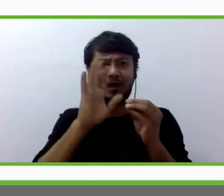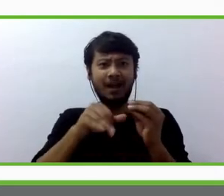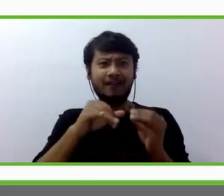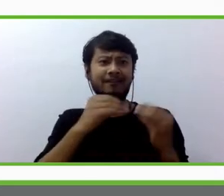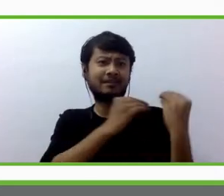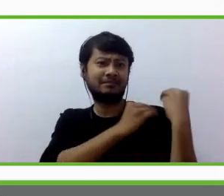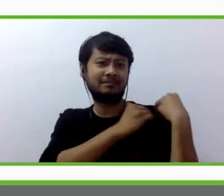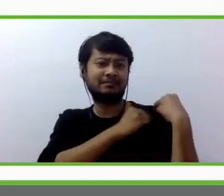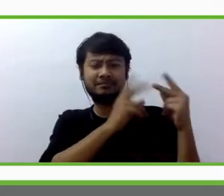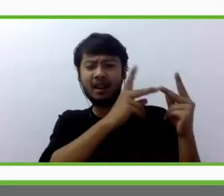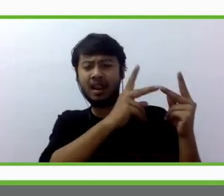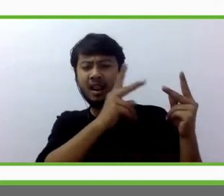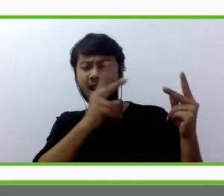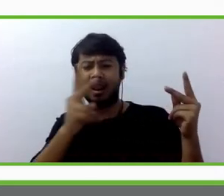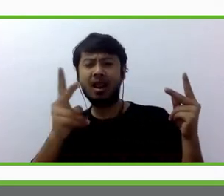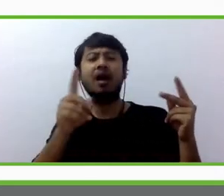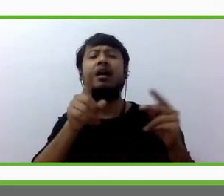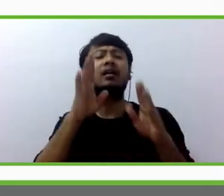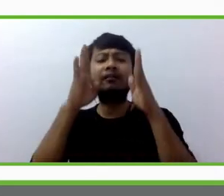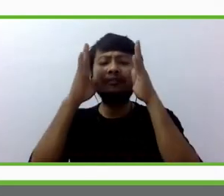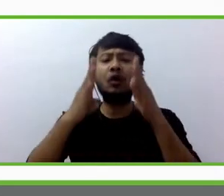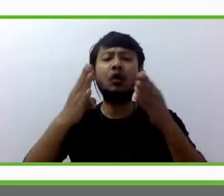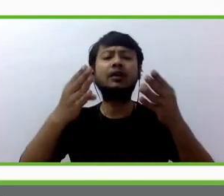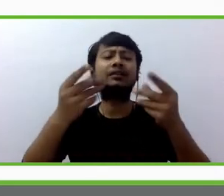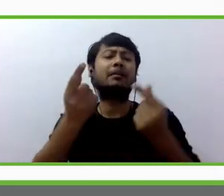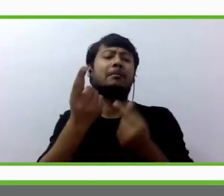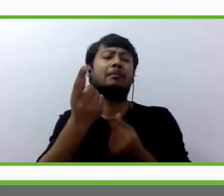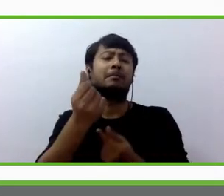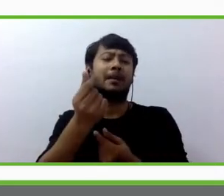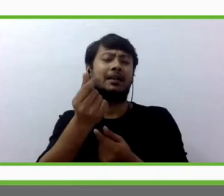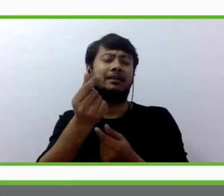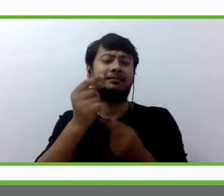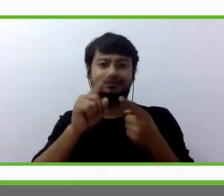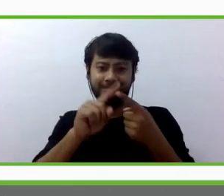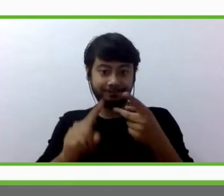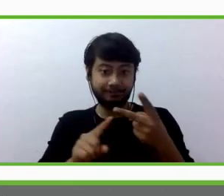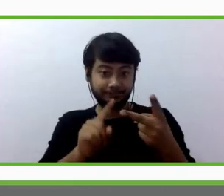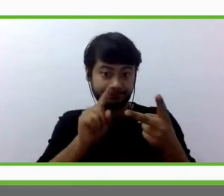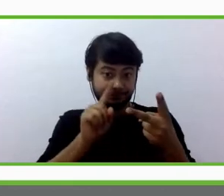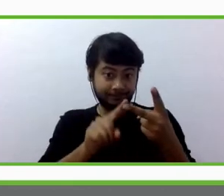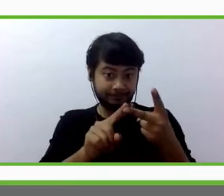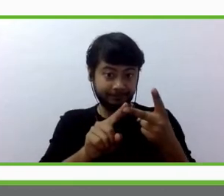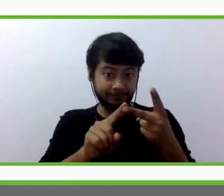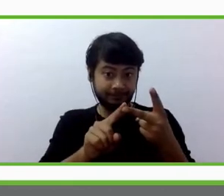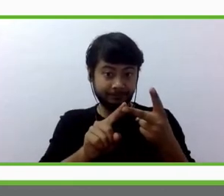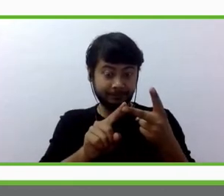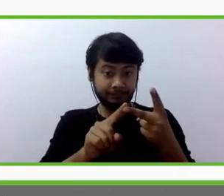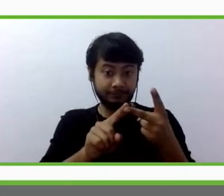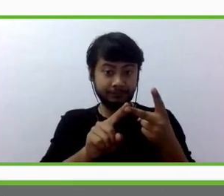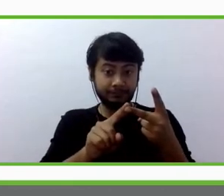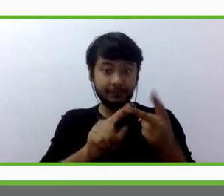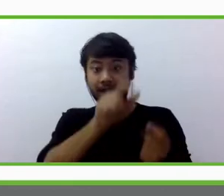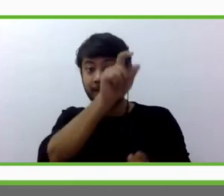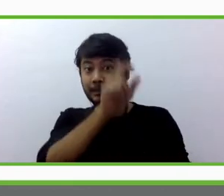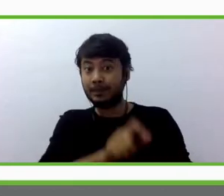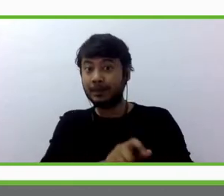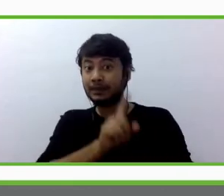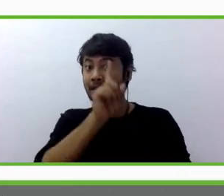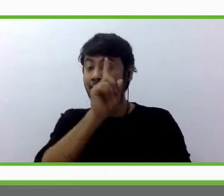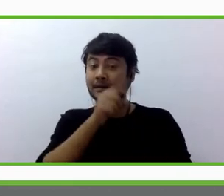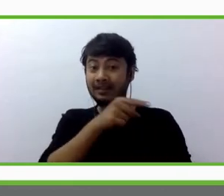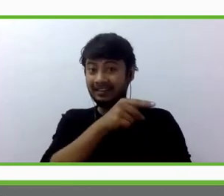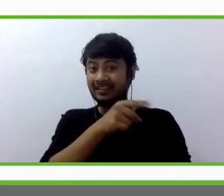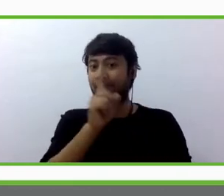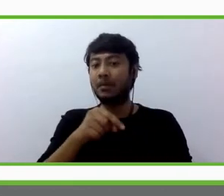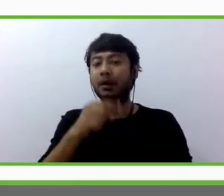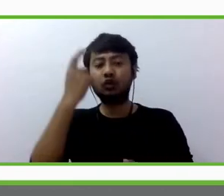basically a financial institution. Number two is you have to have the leadership to make the investments in